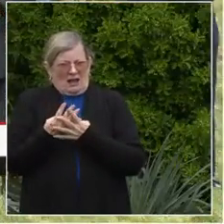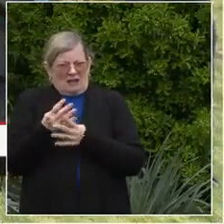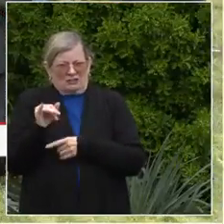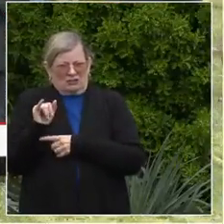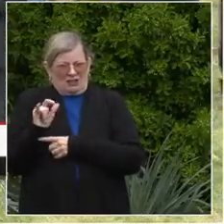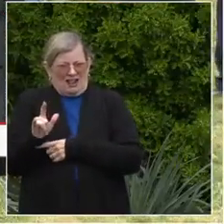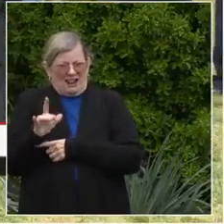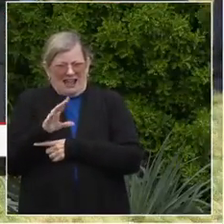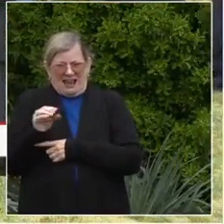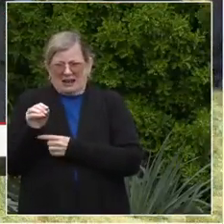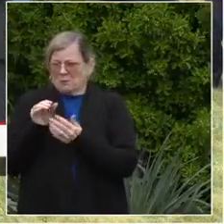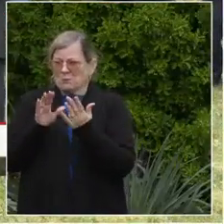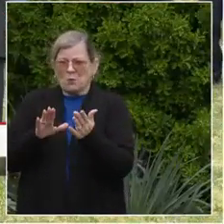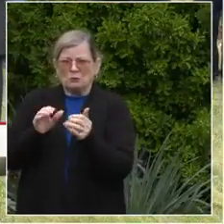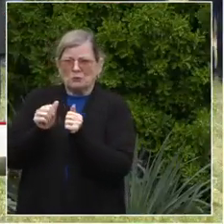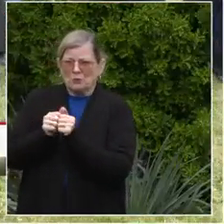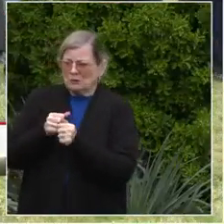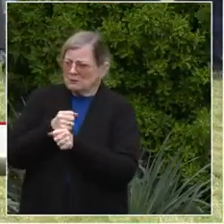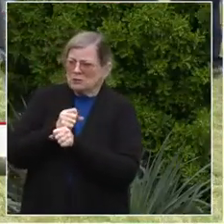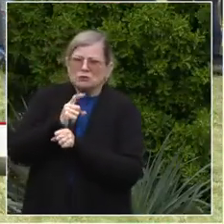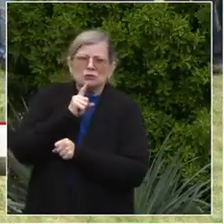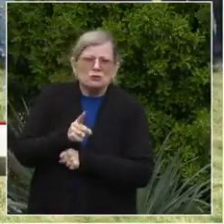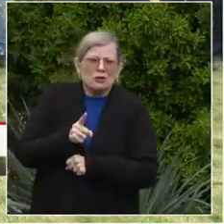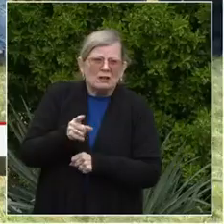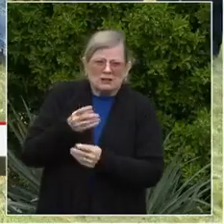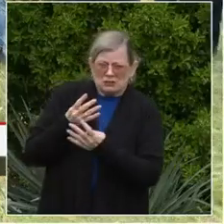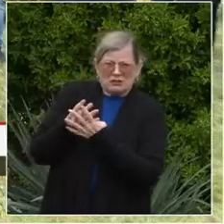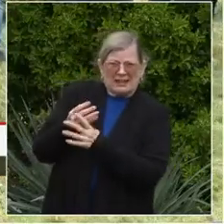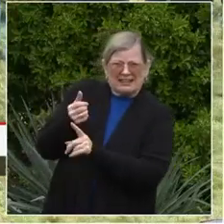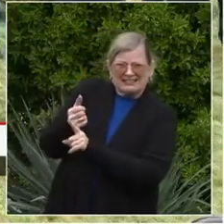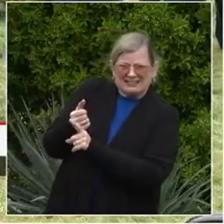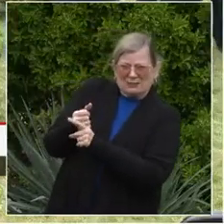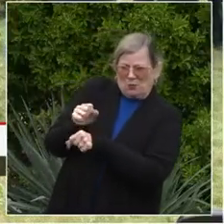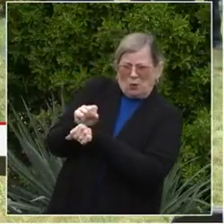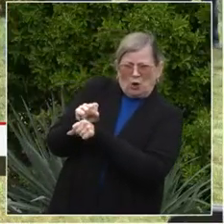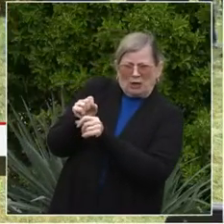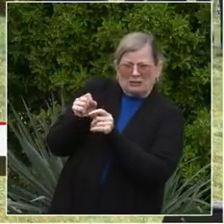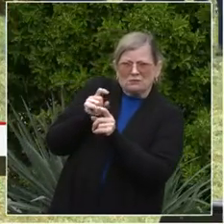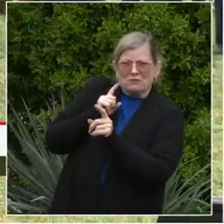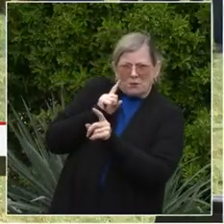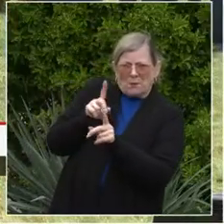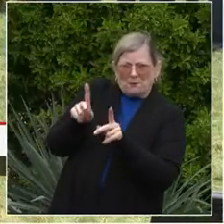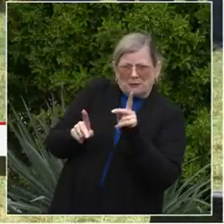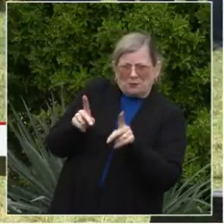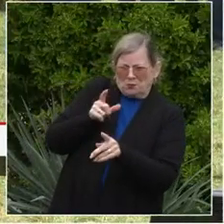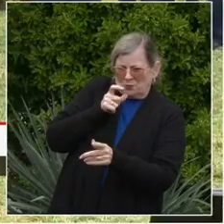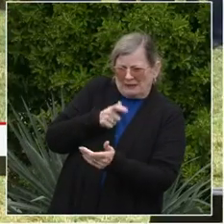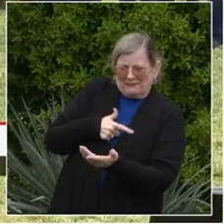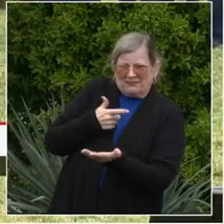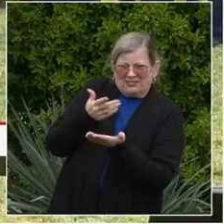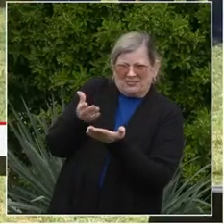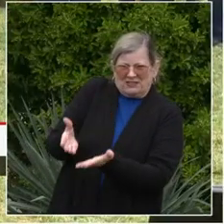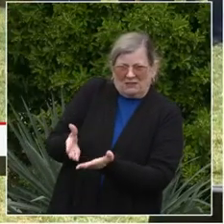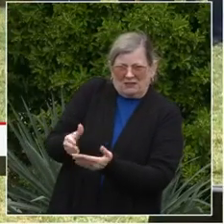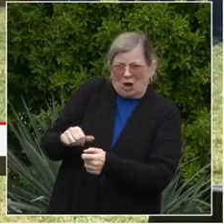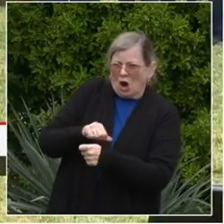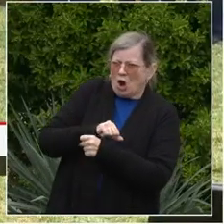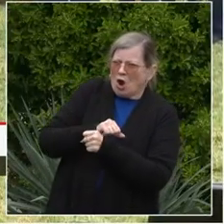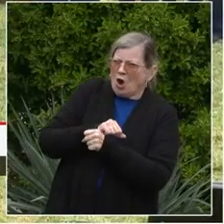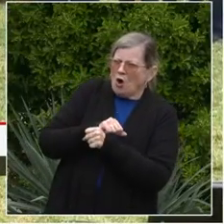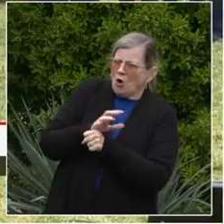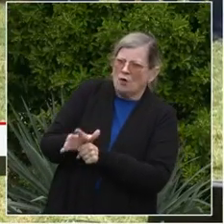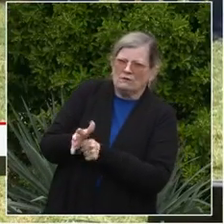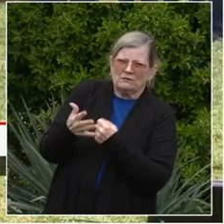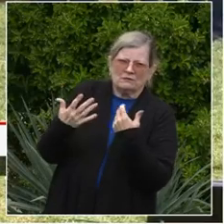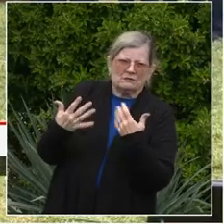making sure that the jail is working for our residents who have to be there. COVID, as I said, has upended a